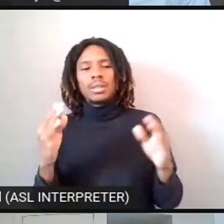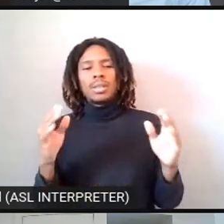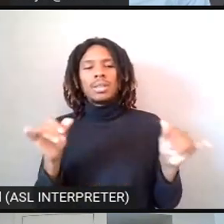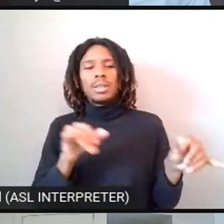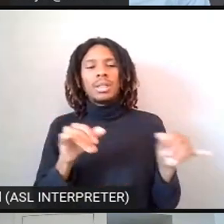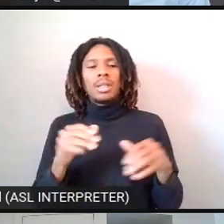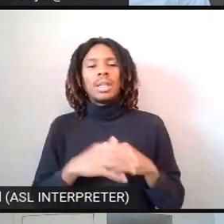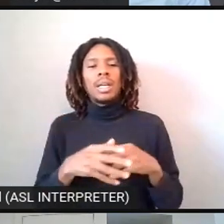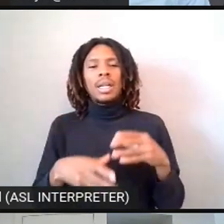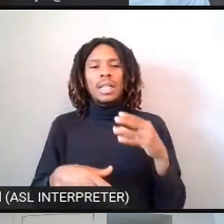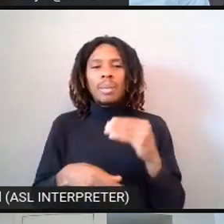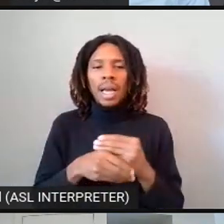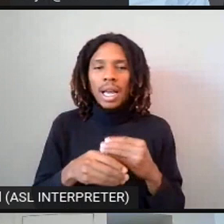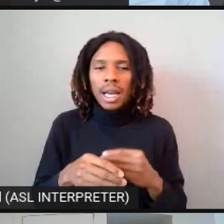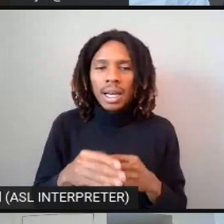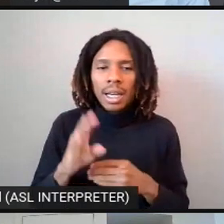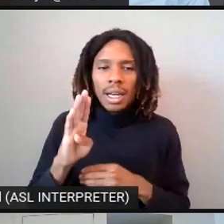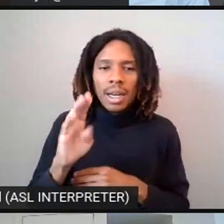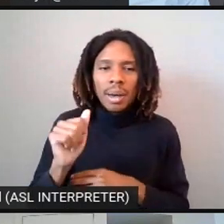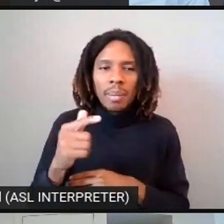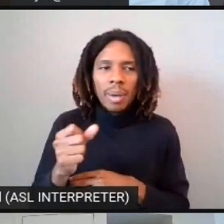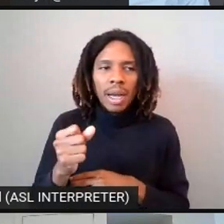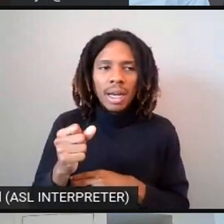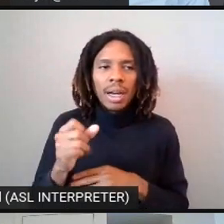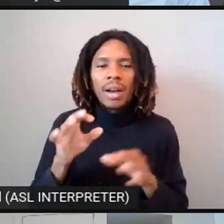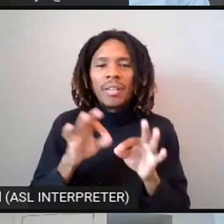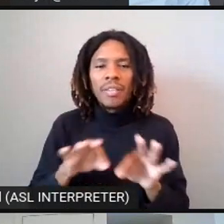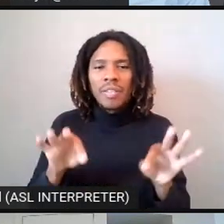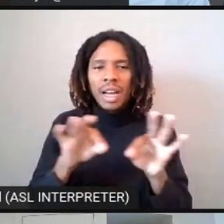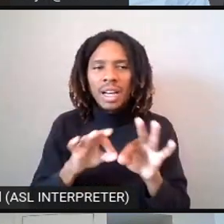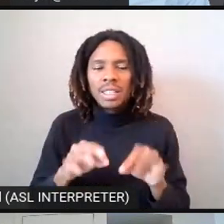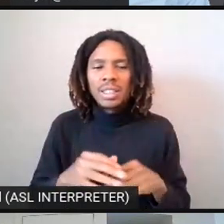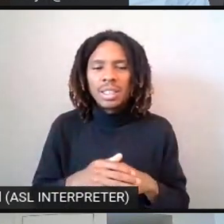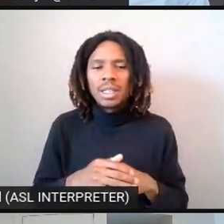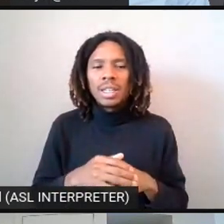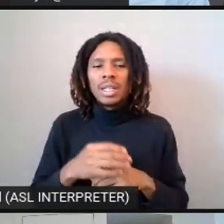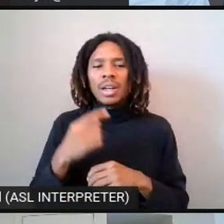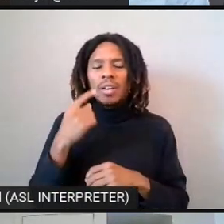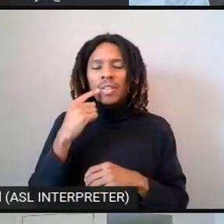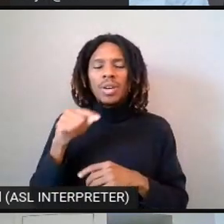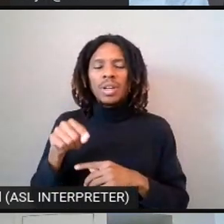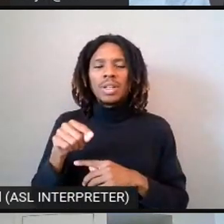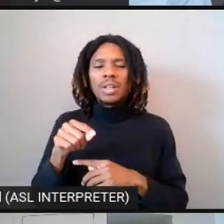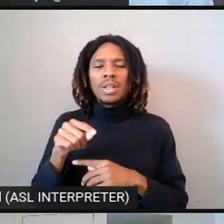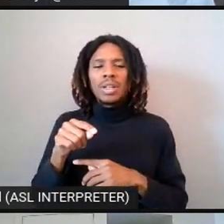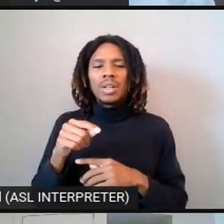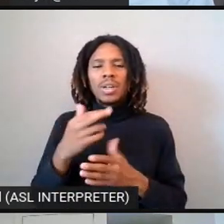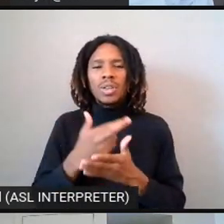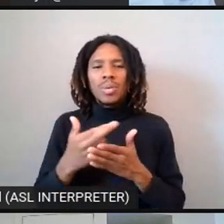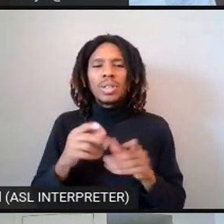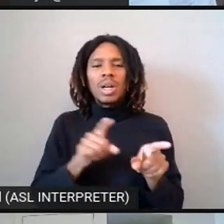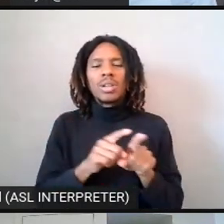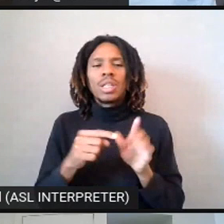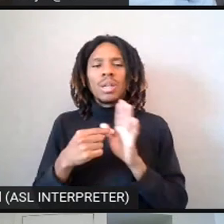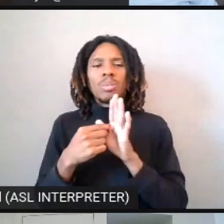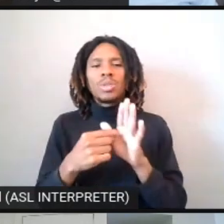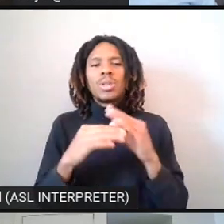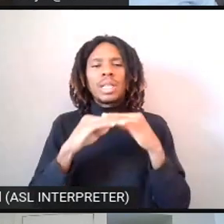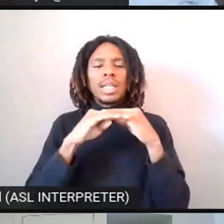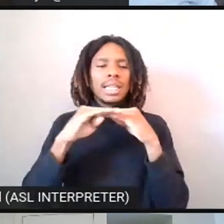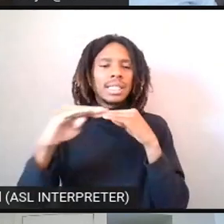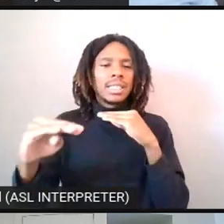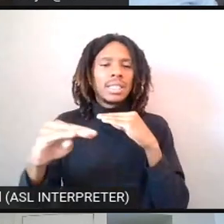to this Kinesis stream when I update the resource. And finally, I'm going to also showcase the consistency